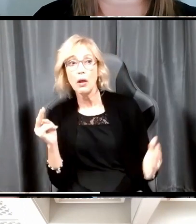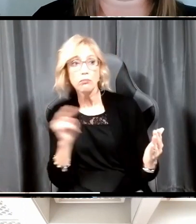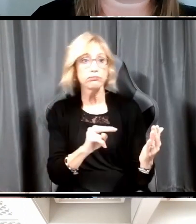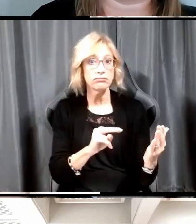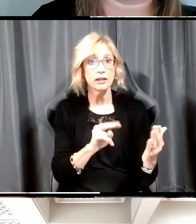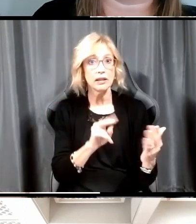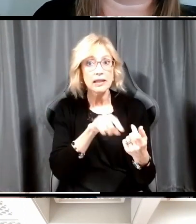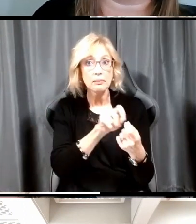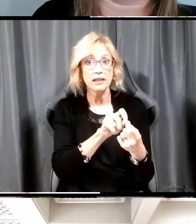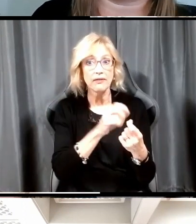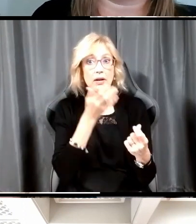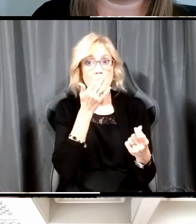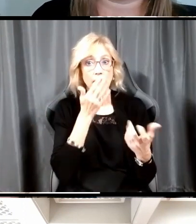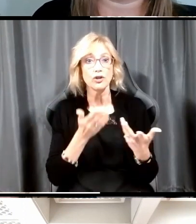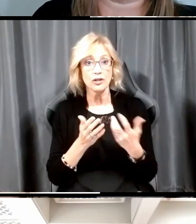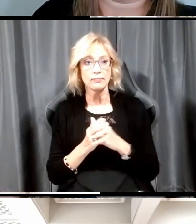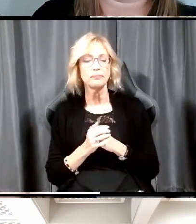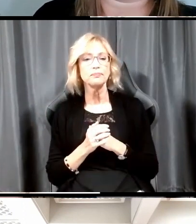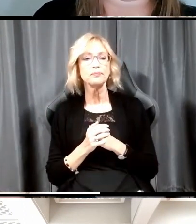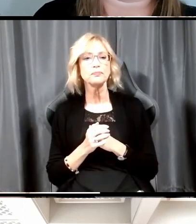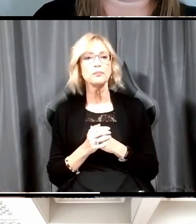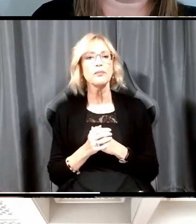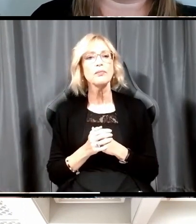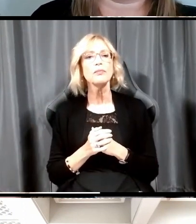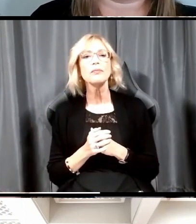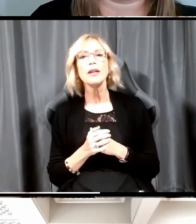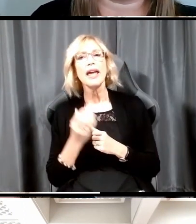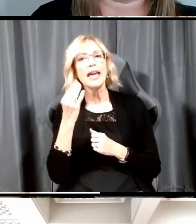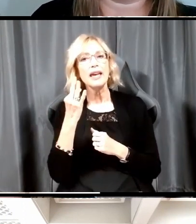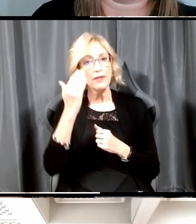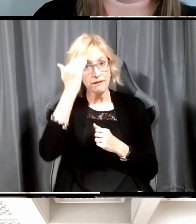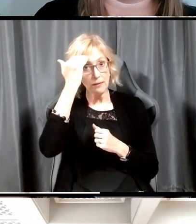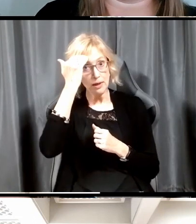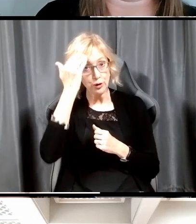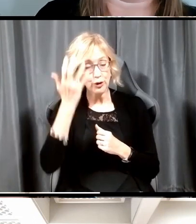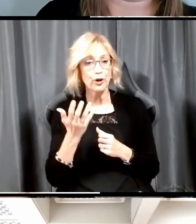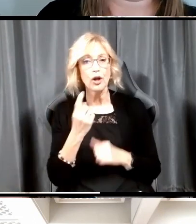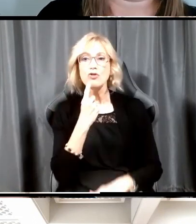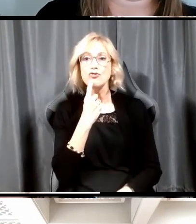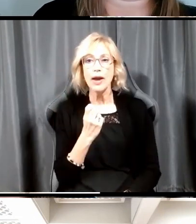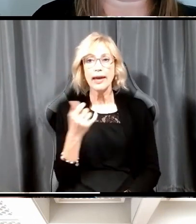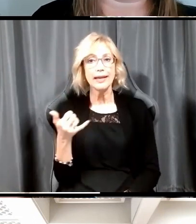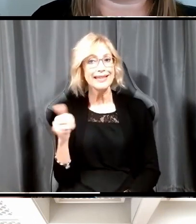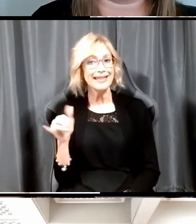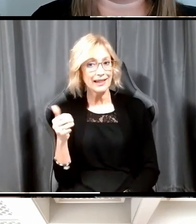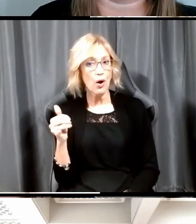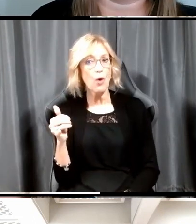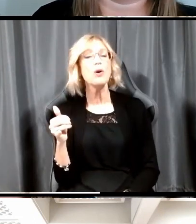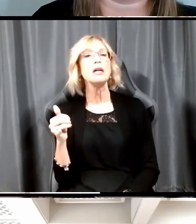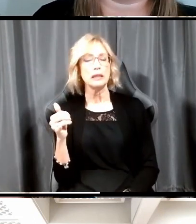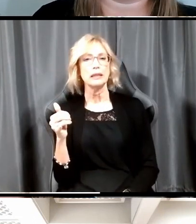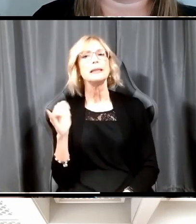colors in specific to that object, things that are familiar to them. Red and yellow seem to have been the